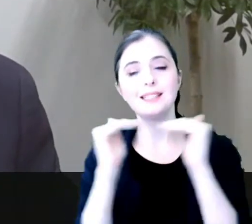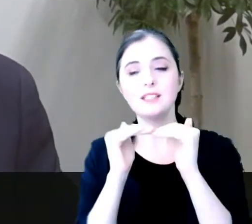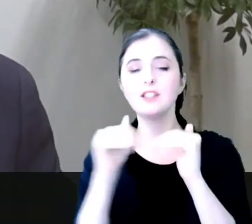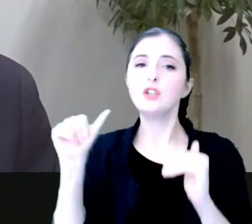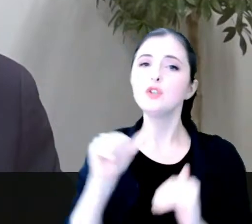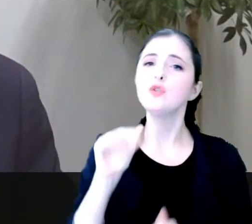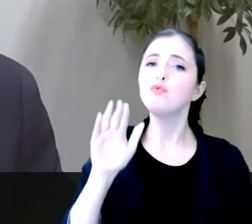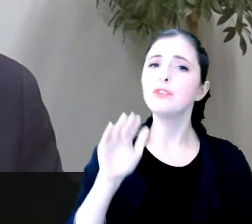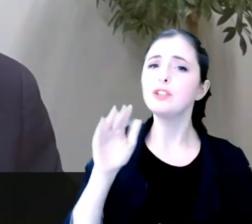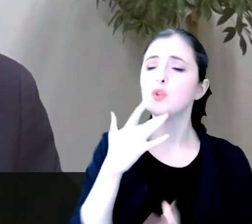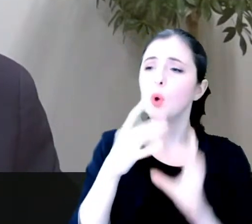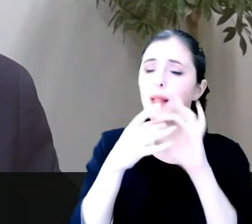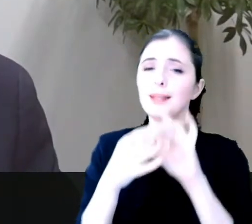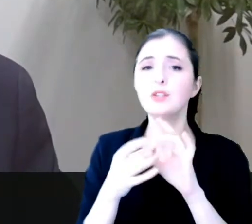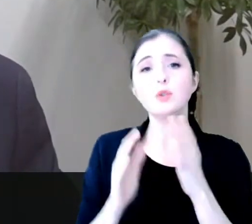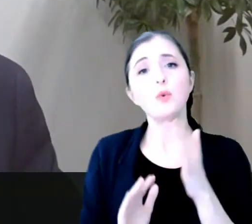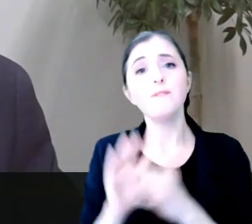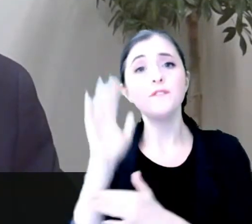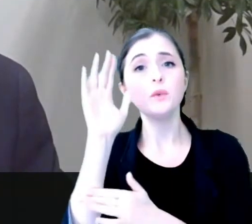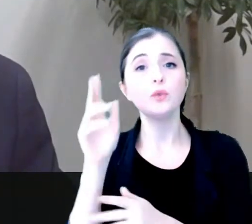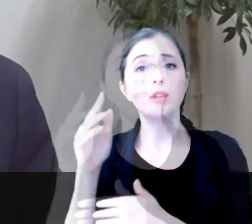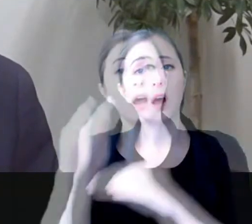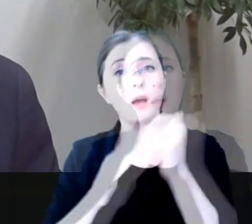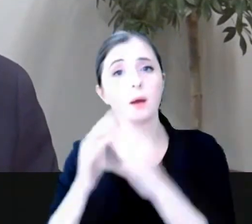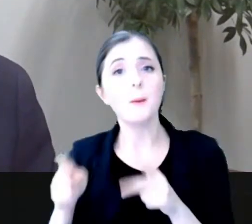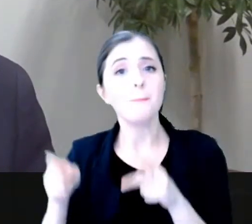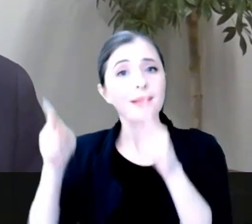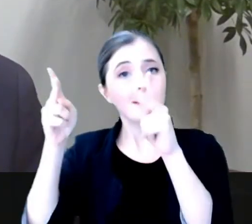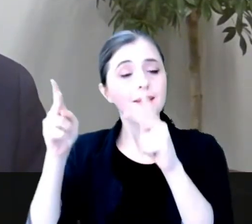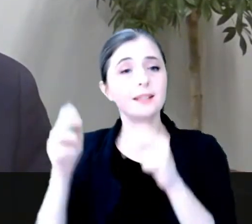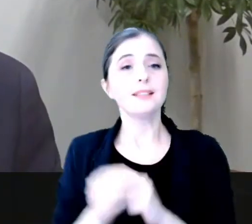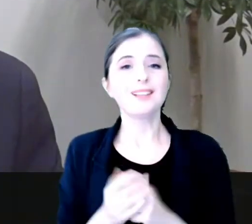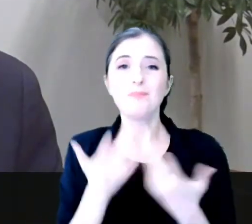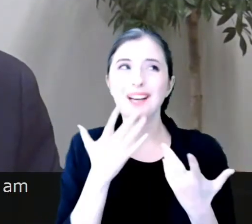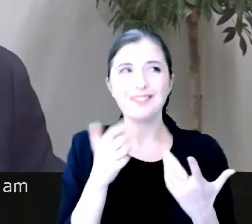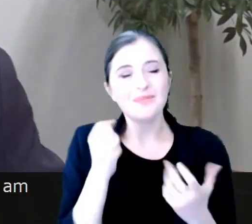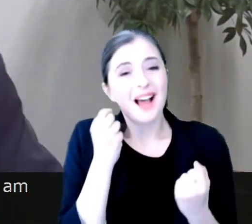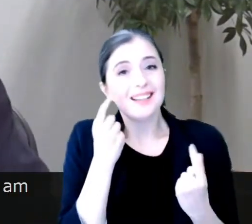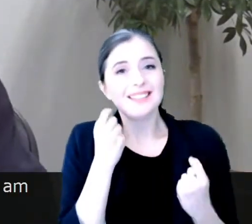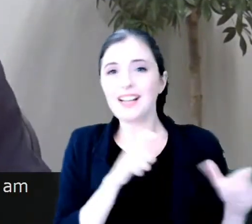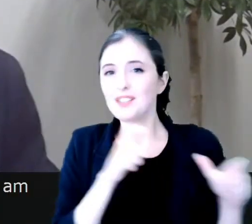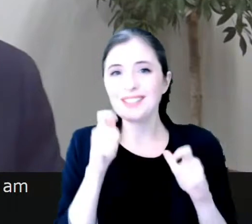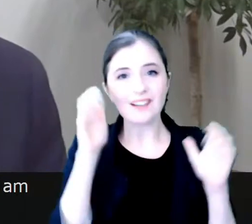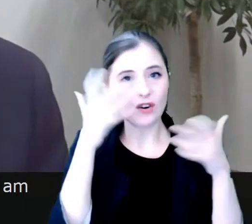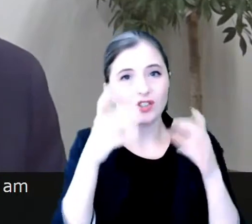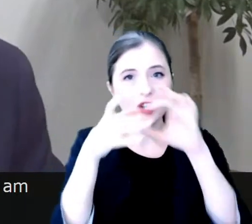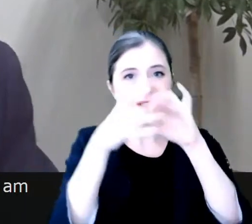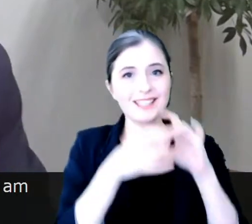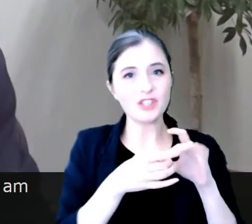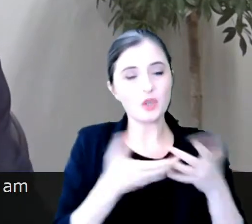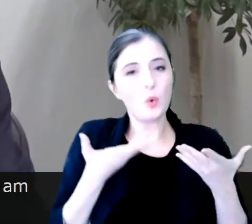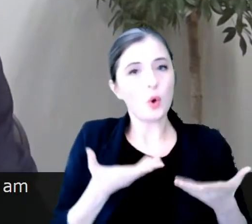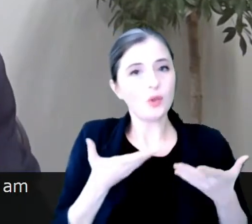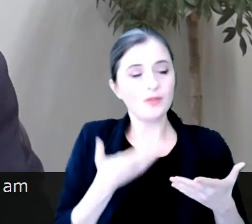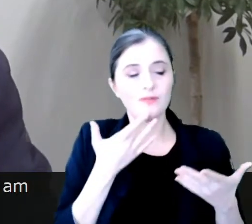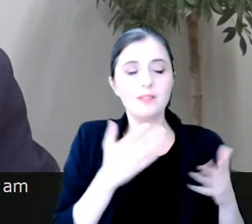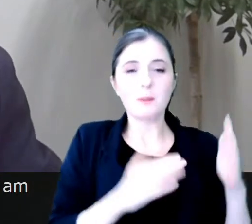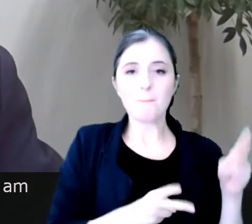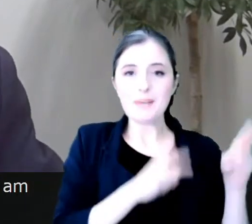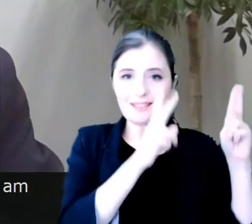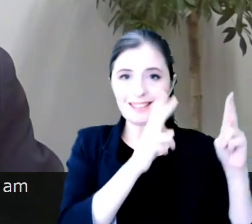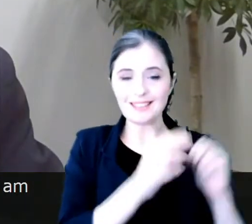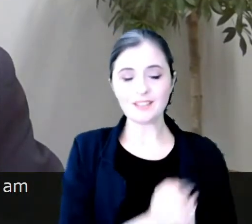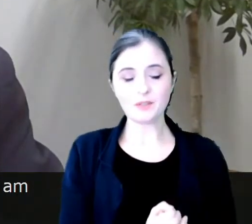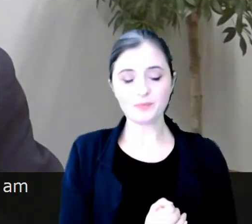buildings. But I am concerned still about the current buildings that have already been built. In relation to the question about gangs, this is a really important issue.